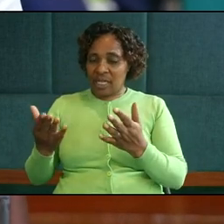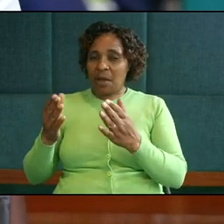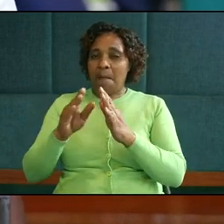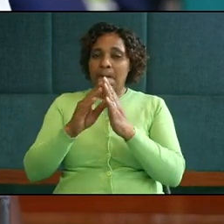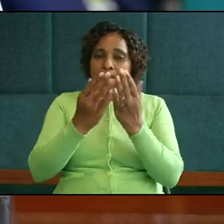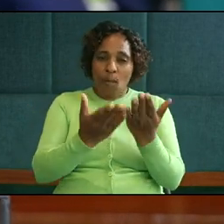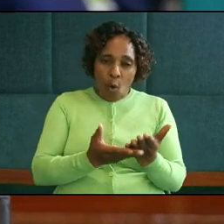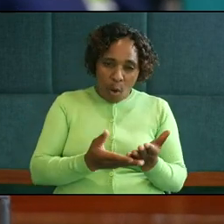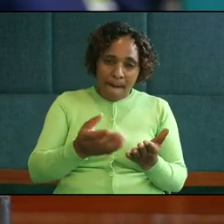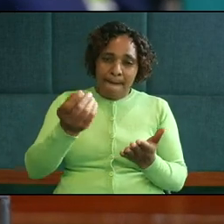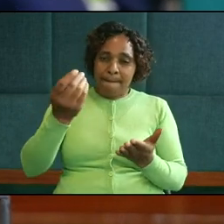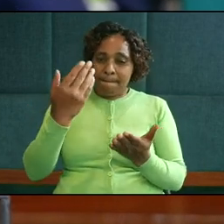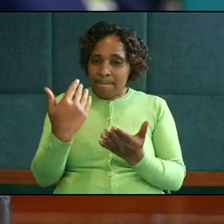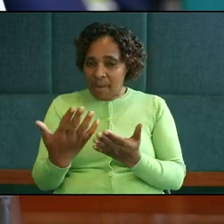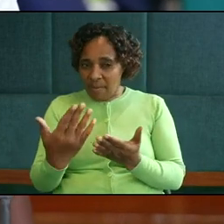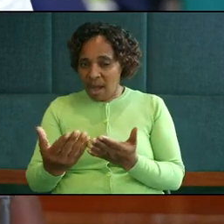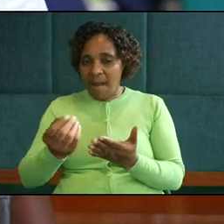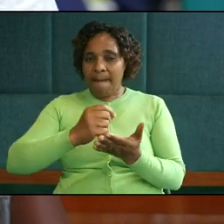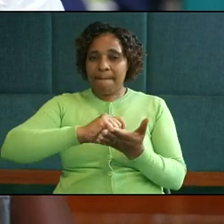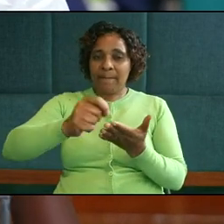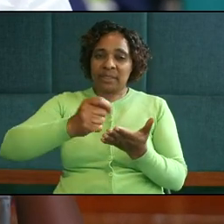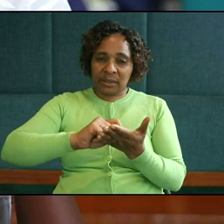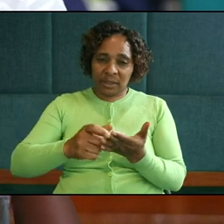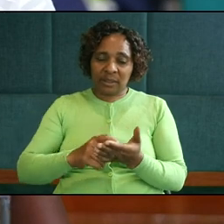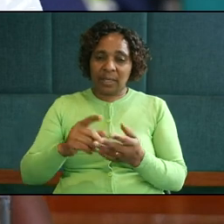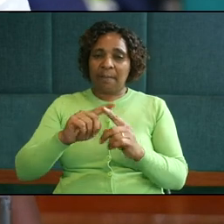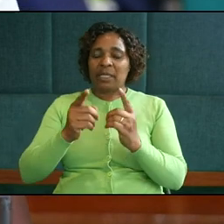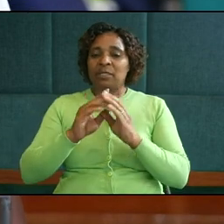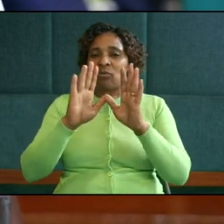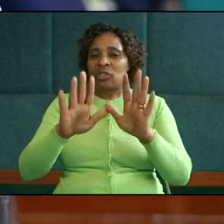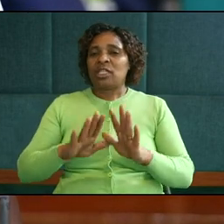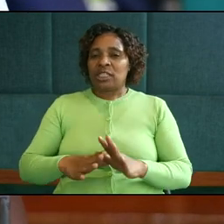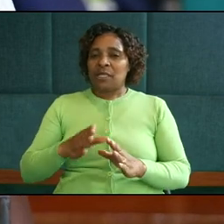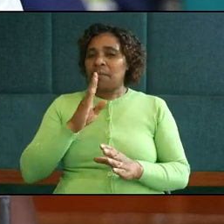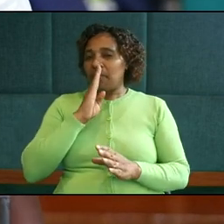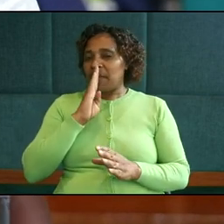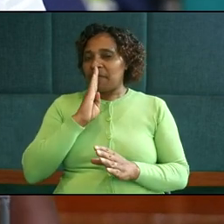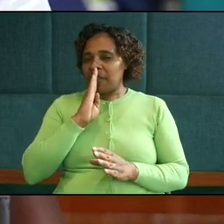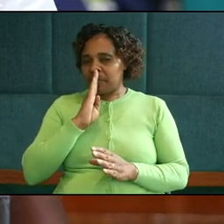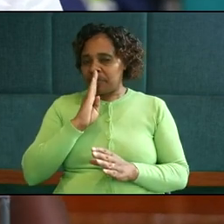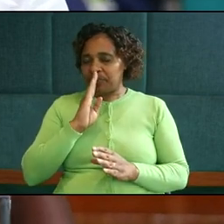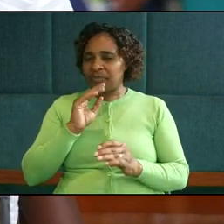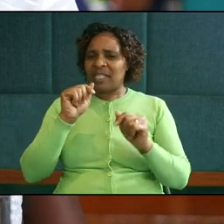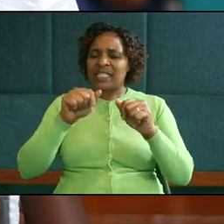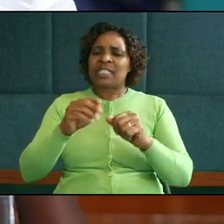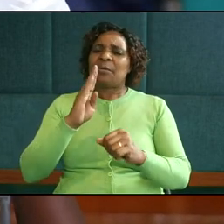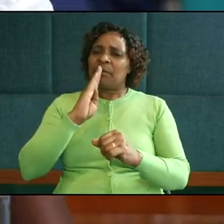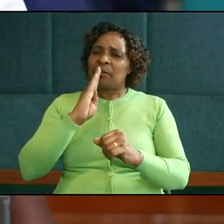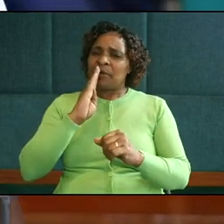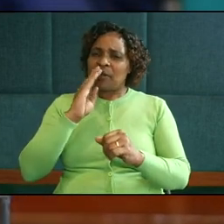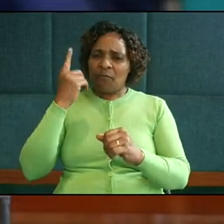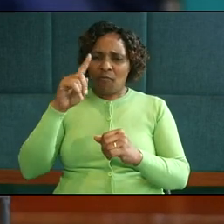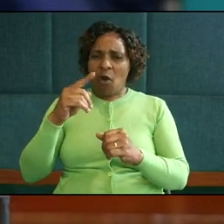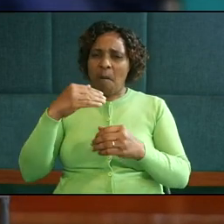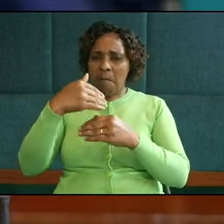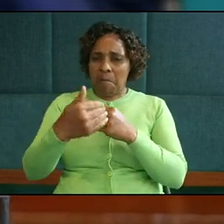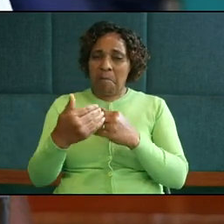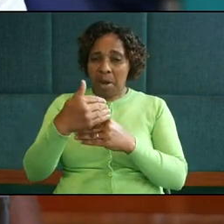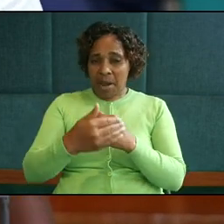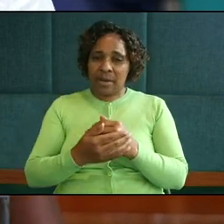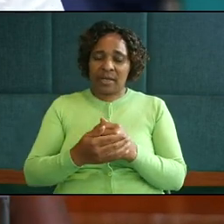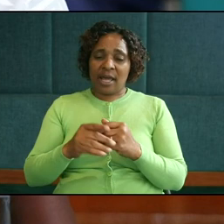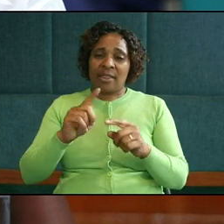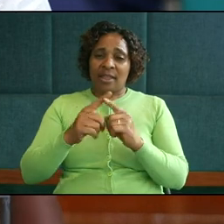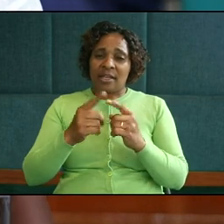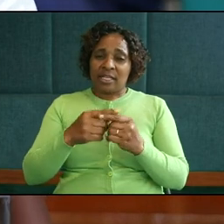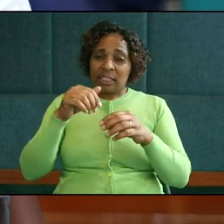paper, pencils, and most importantly, breakfast. Breakfast was a delicious, chewy chunk of bread.